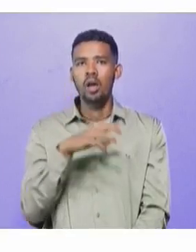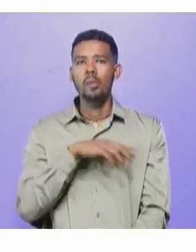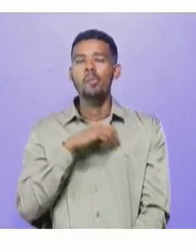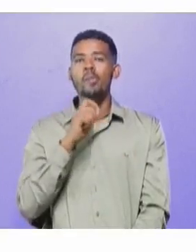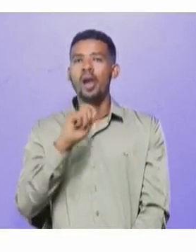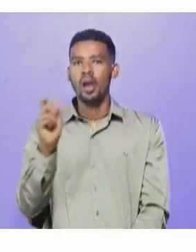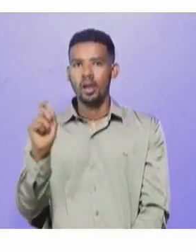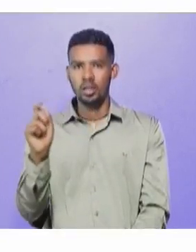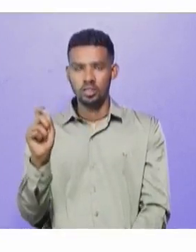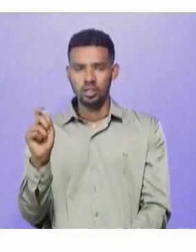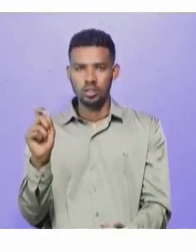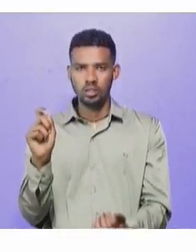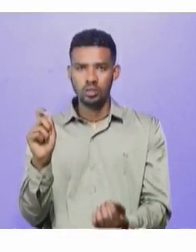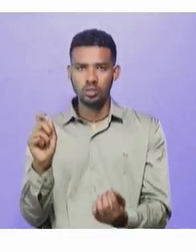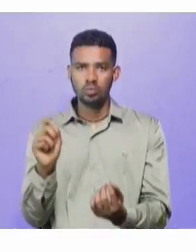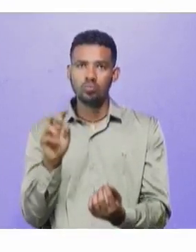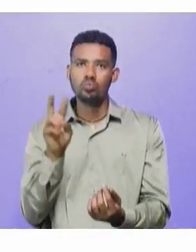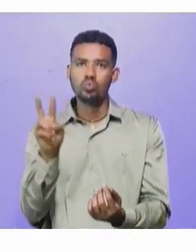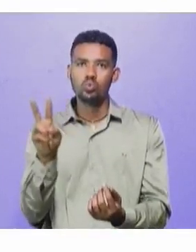two